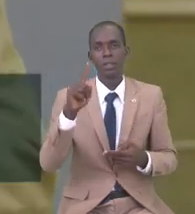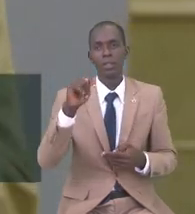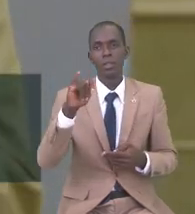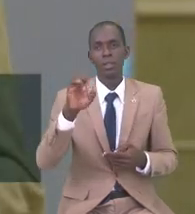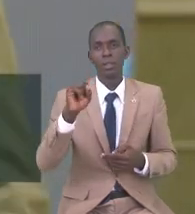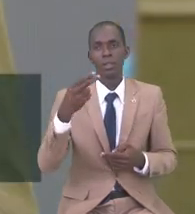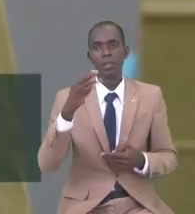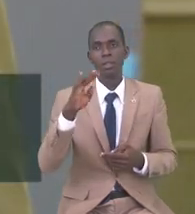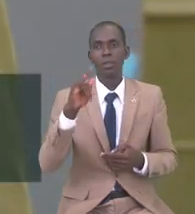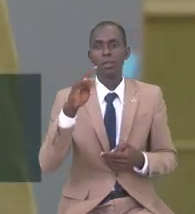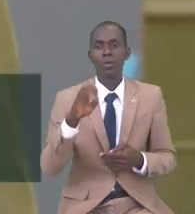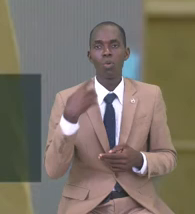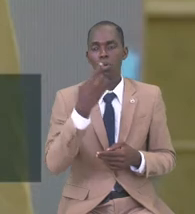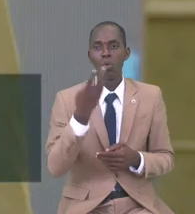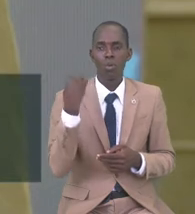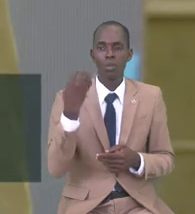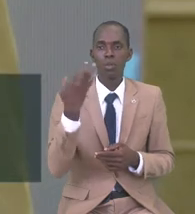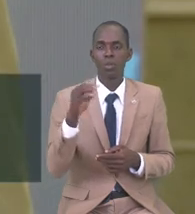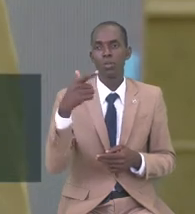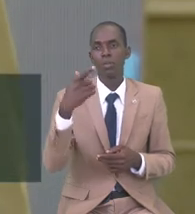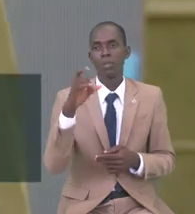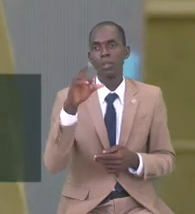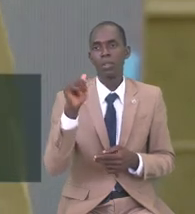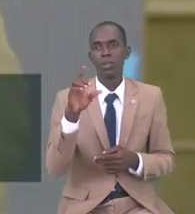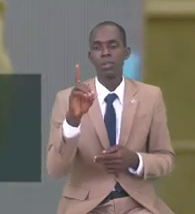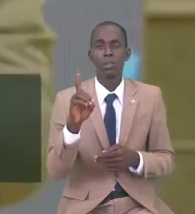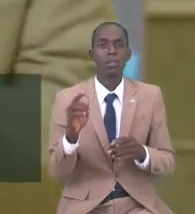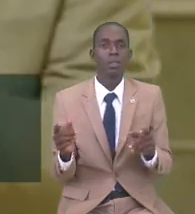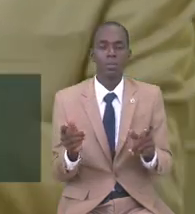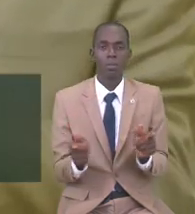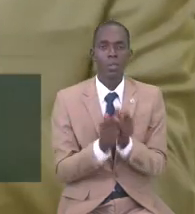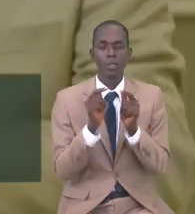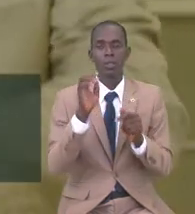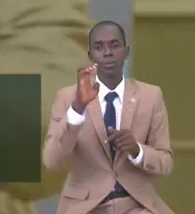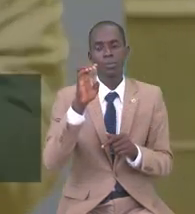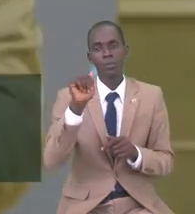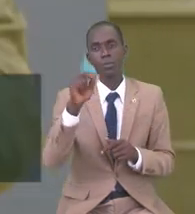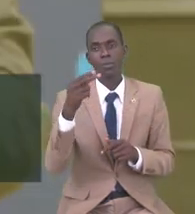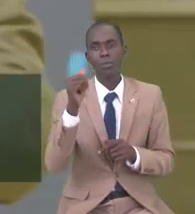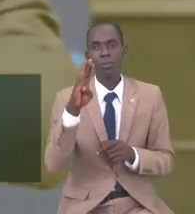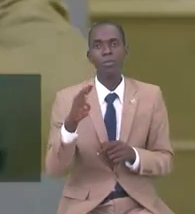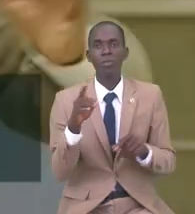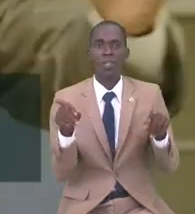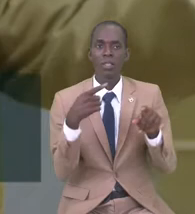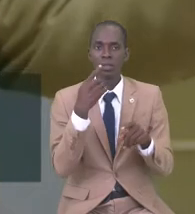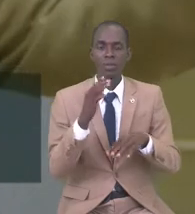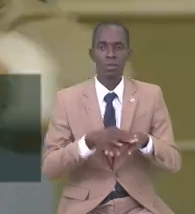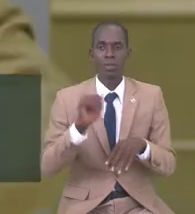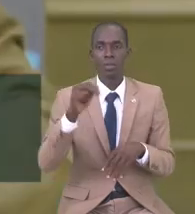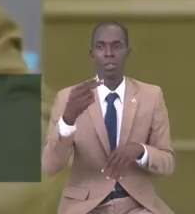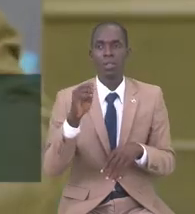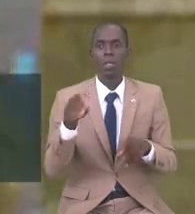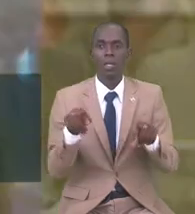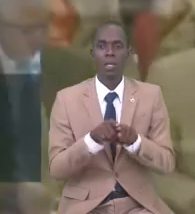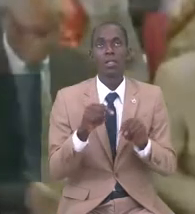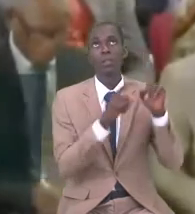inhabitants of Gilead, said unto Ahab, as the Lord God of